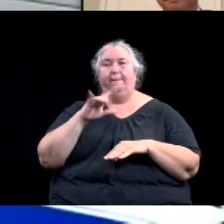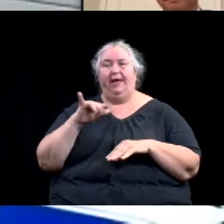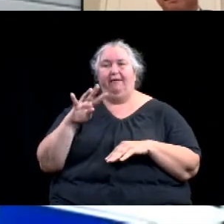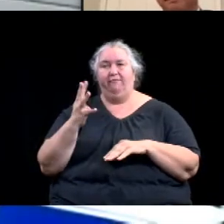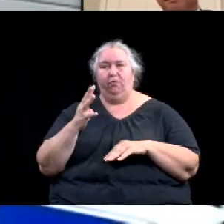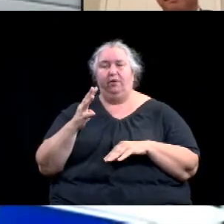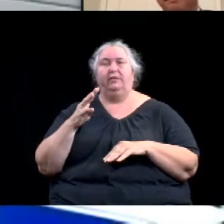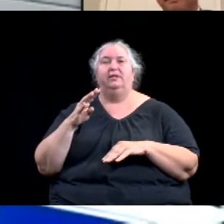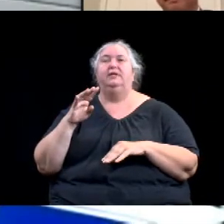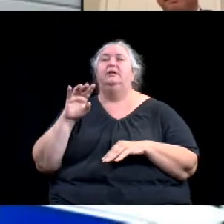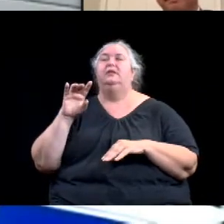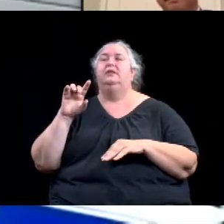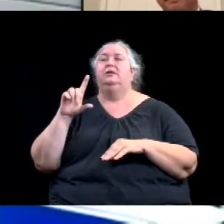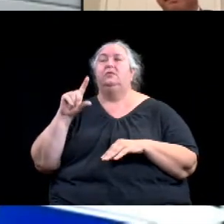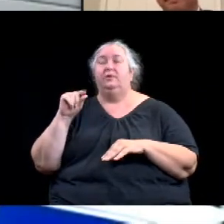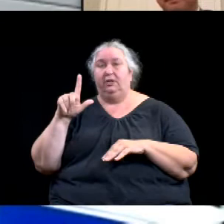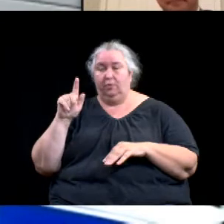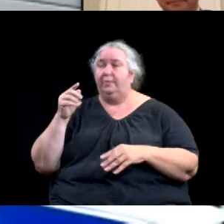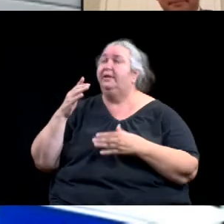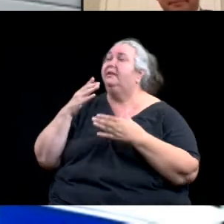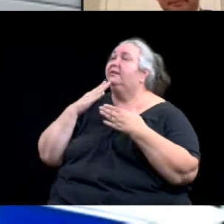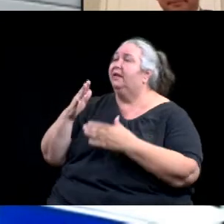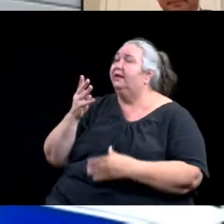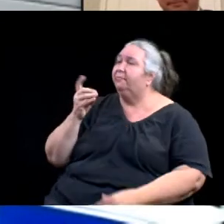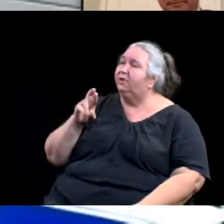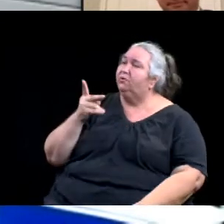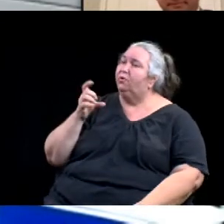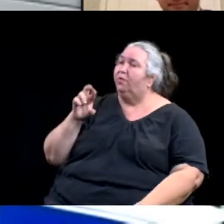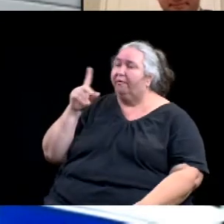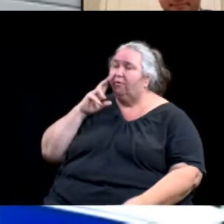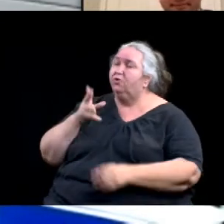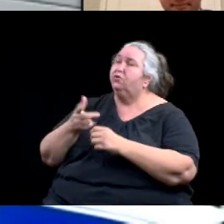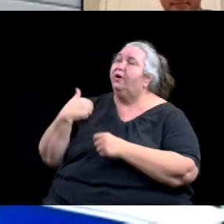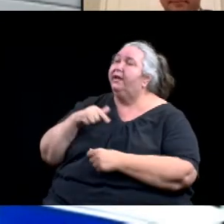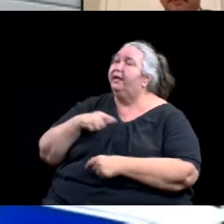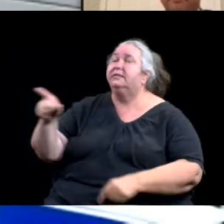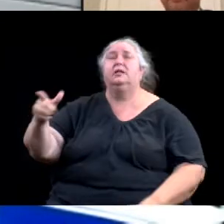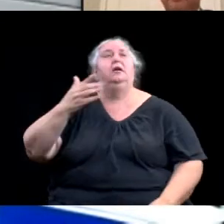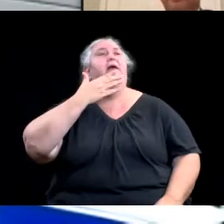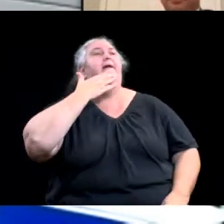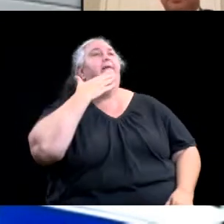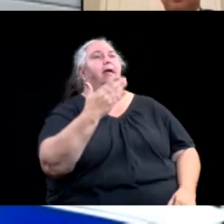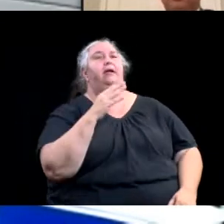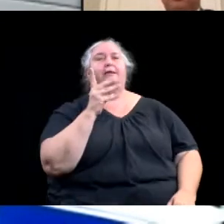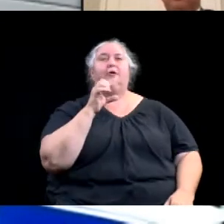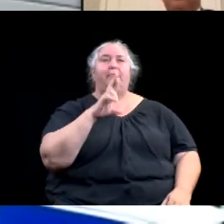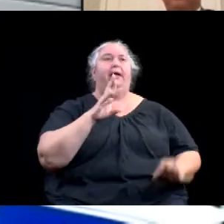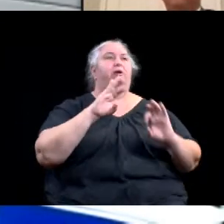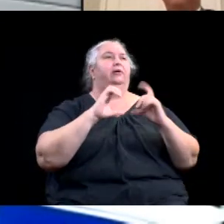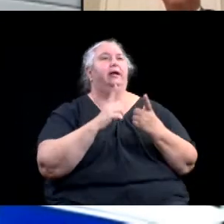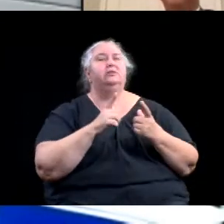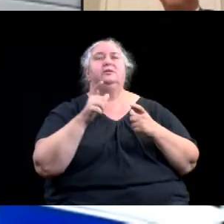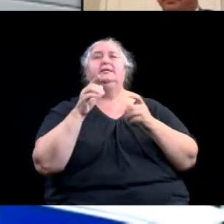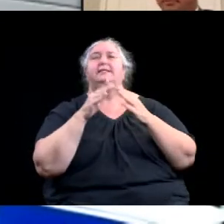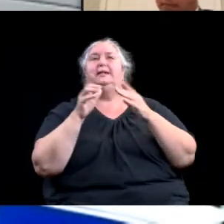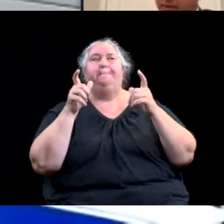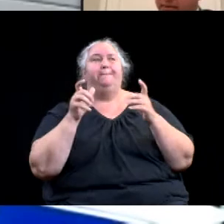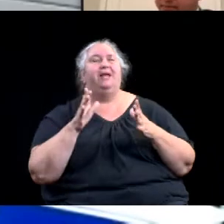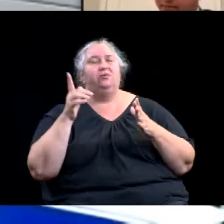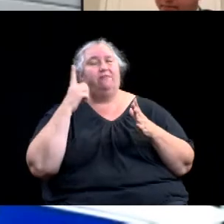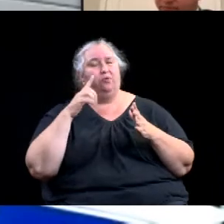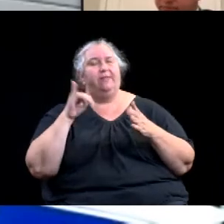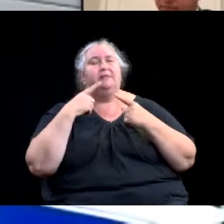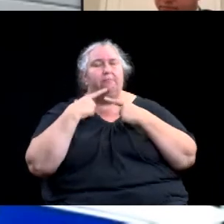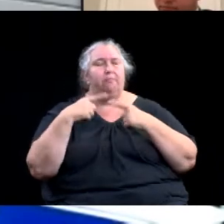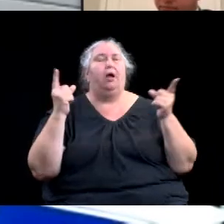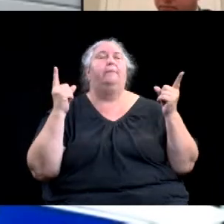City Management, for this proclamation. The International Code Council every year designates May